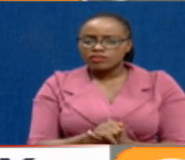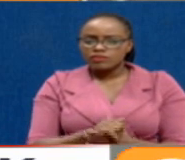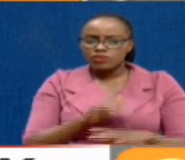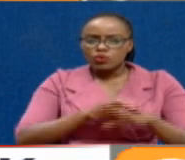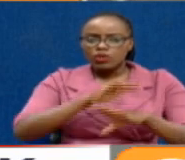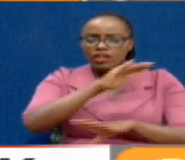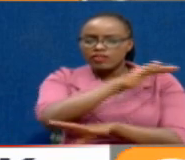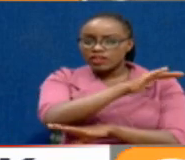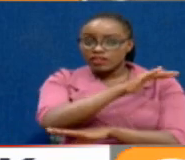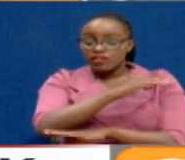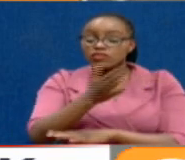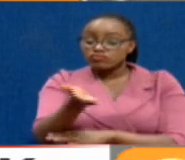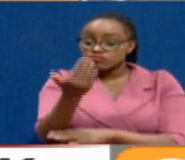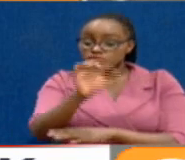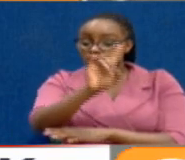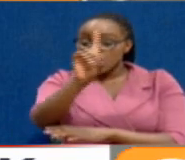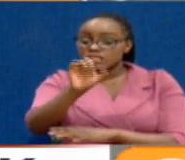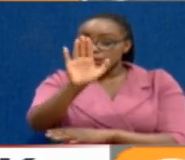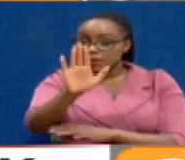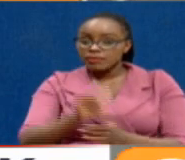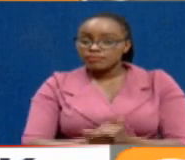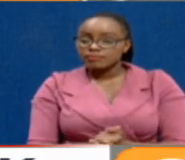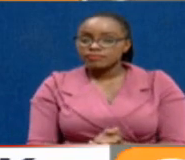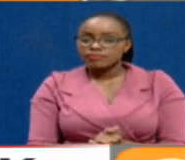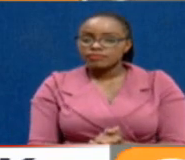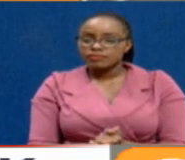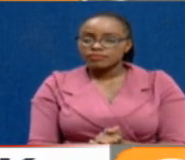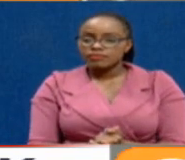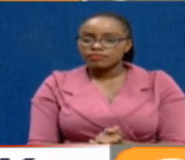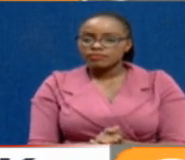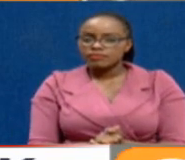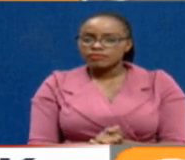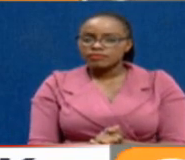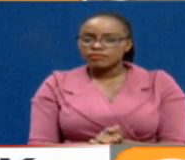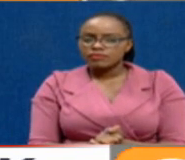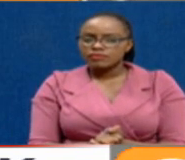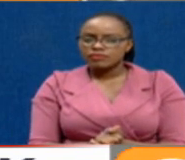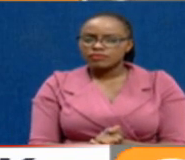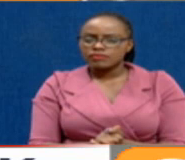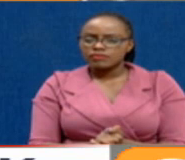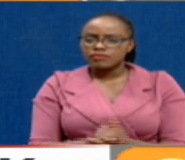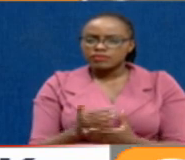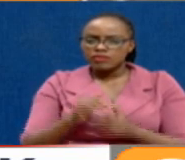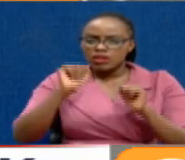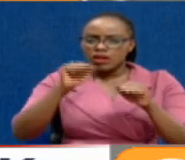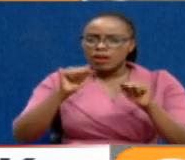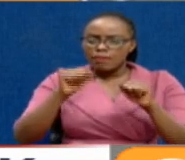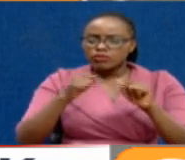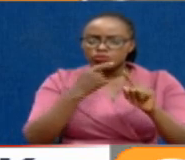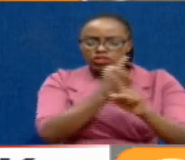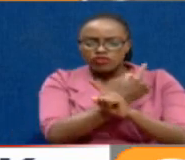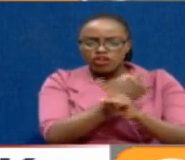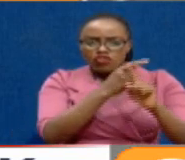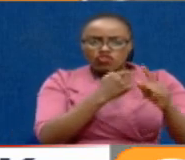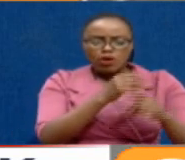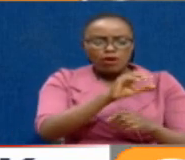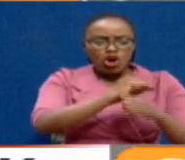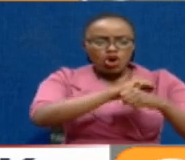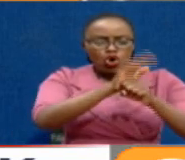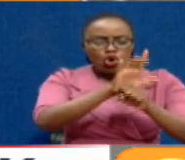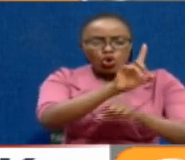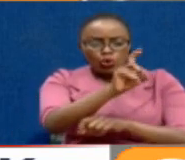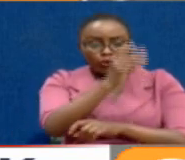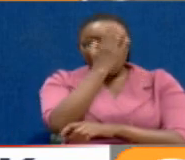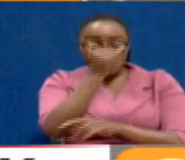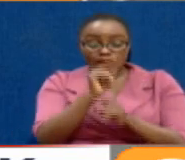Good evening, Francisca. Go ahead with your question, madam. I'm an asthma sufferer. Uh-huh. How can I differentiate it from coronavirus?